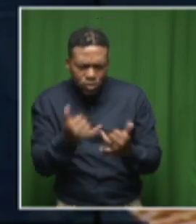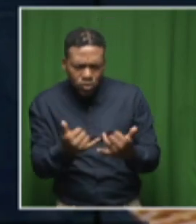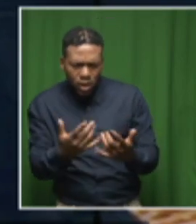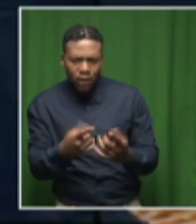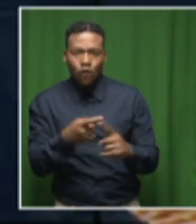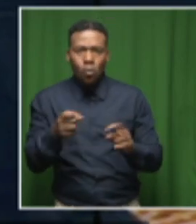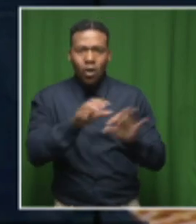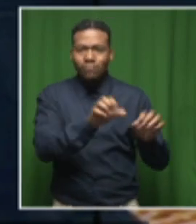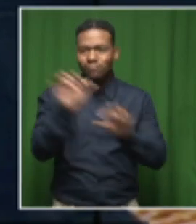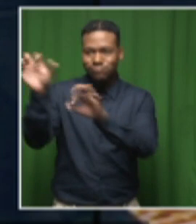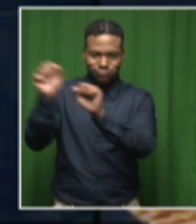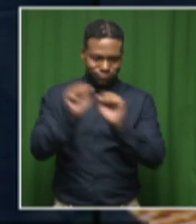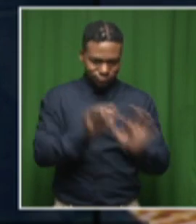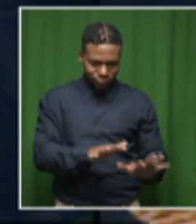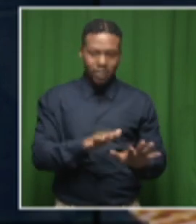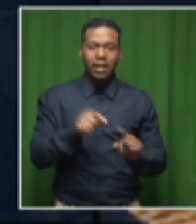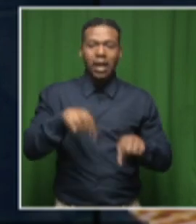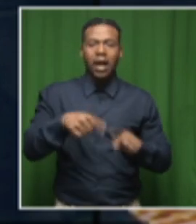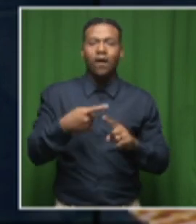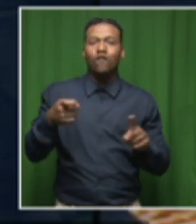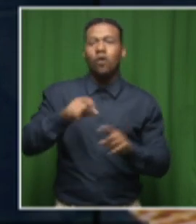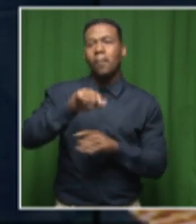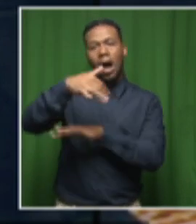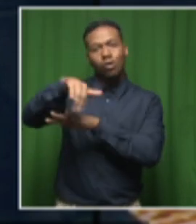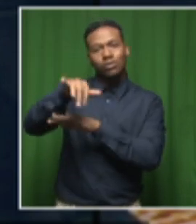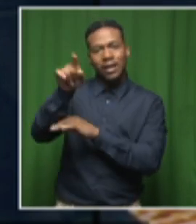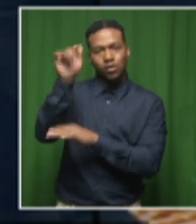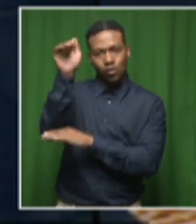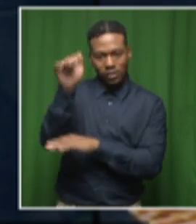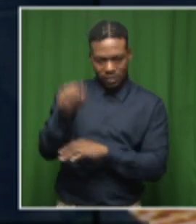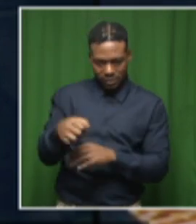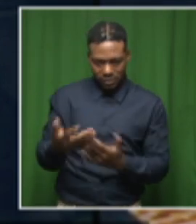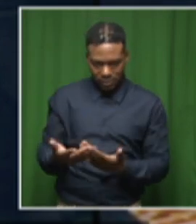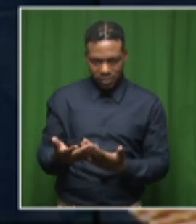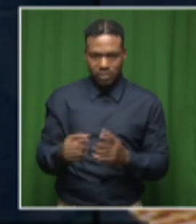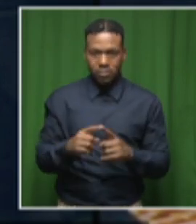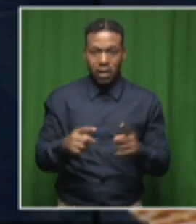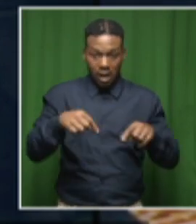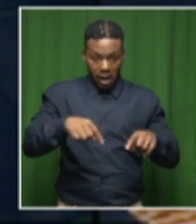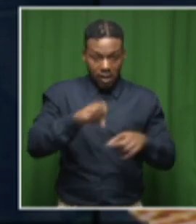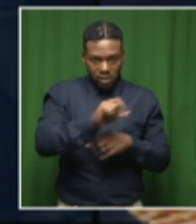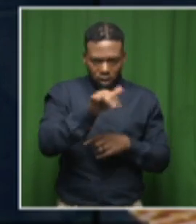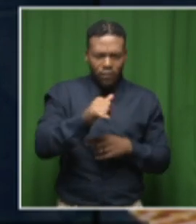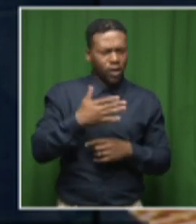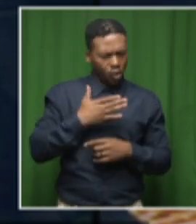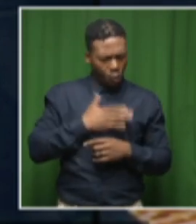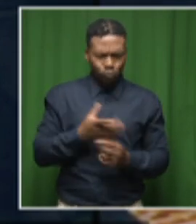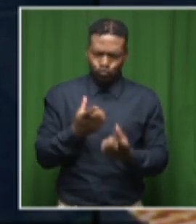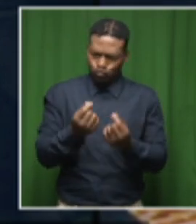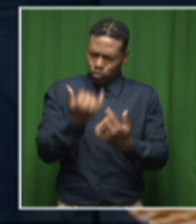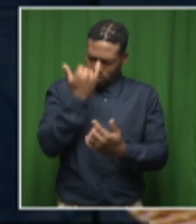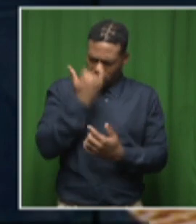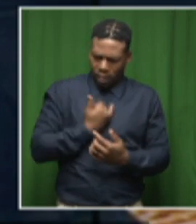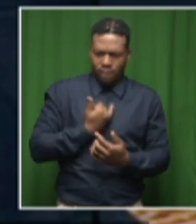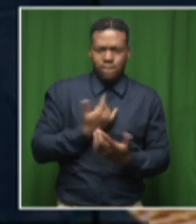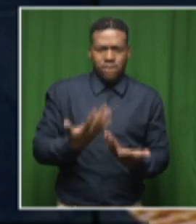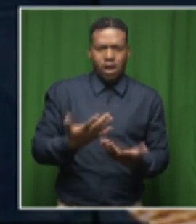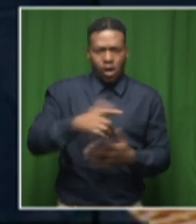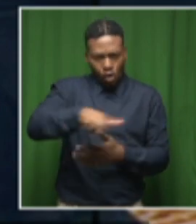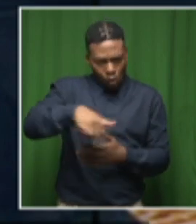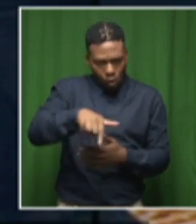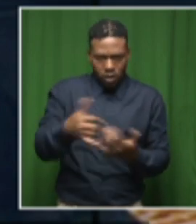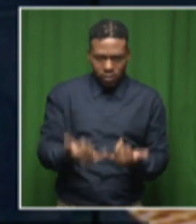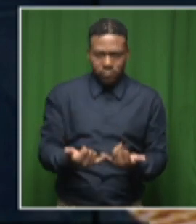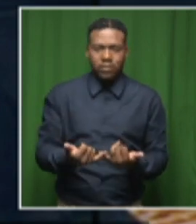were imported. But as South African breweries, one of the things that we really take pride in is local sourcing. So 95% of